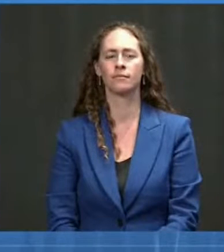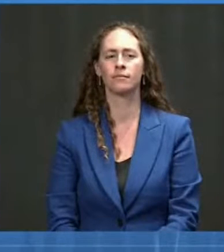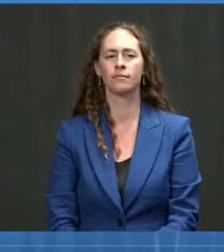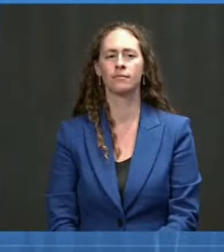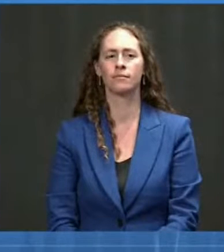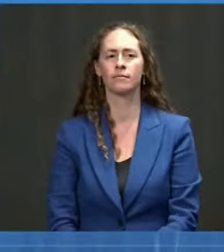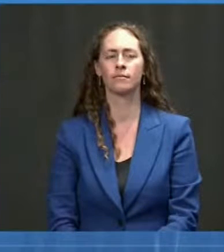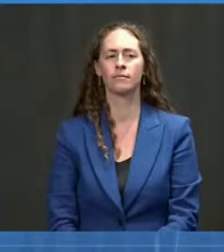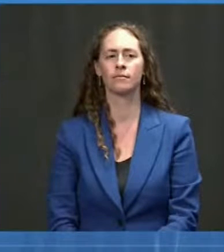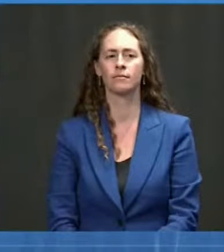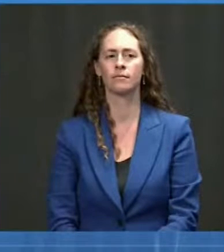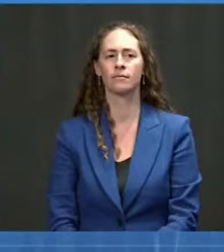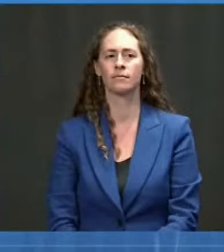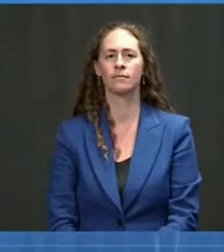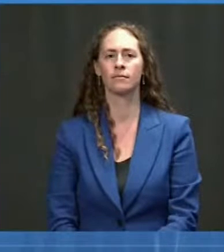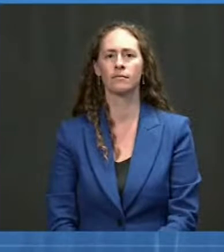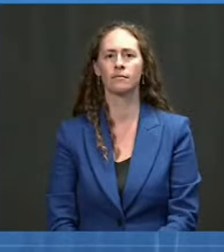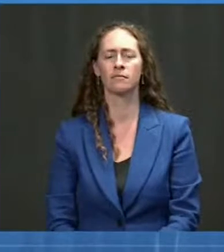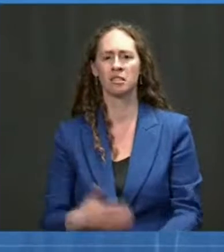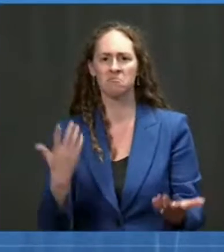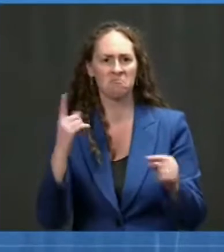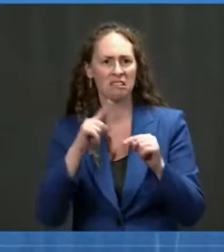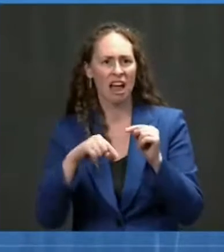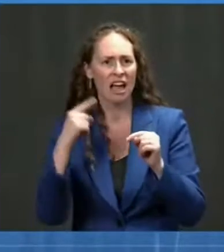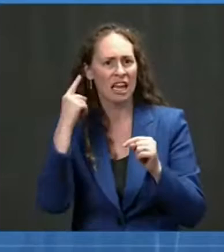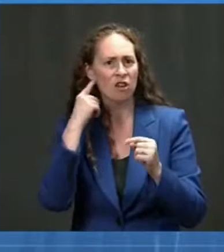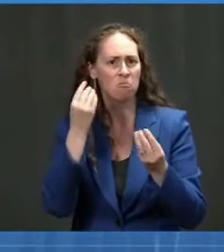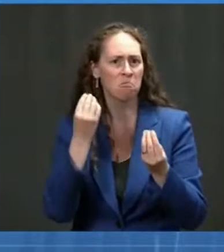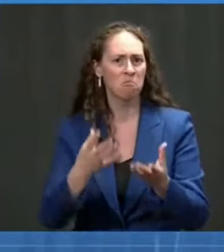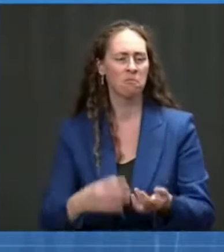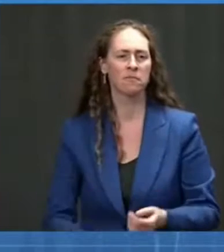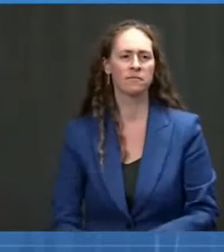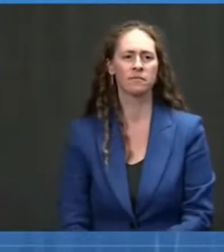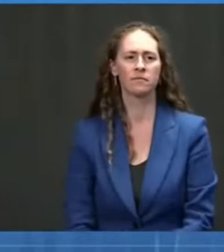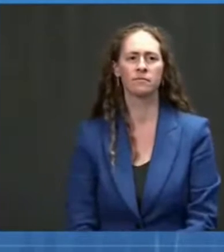Kevin, we're not hearing a question. We are not.